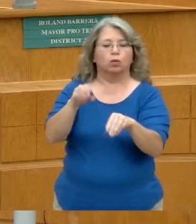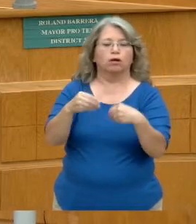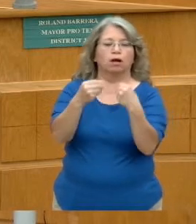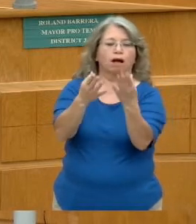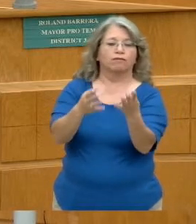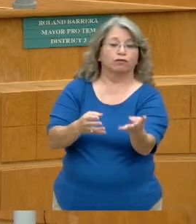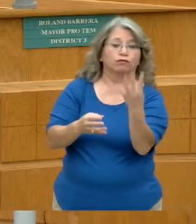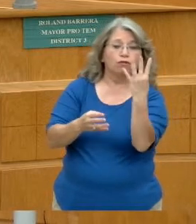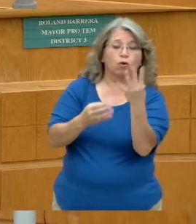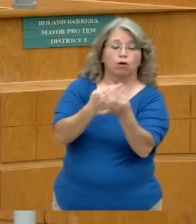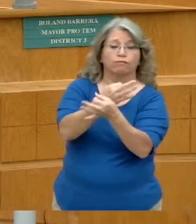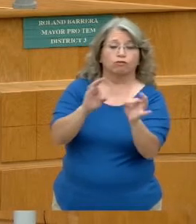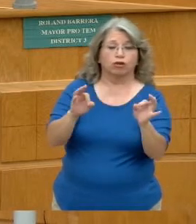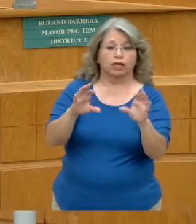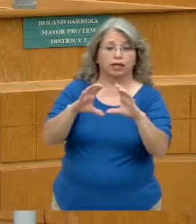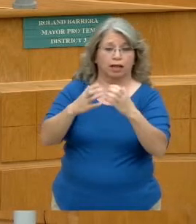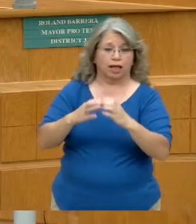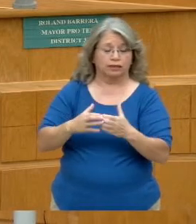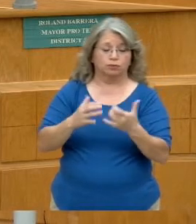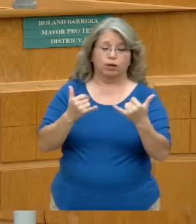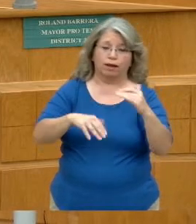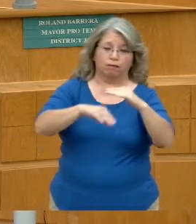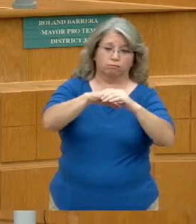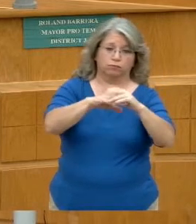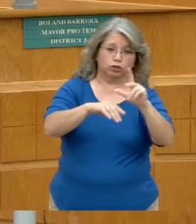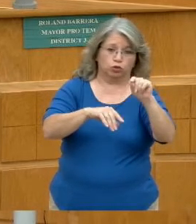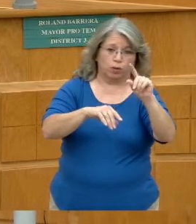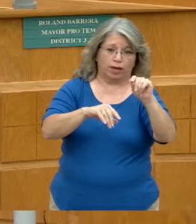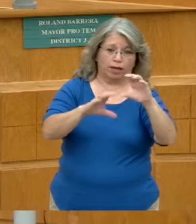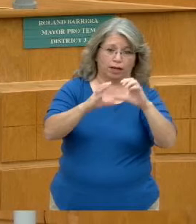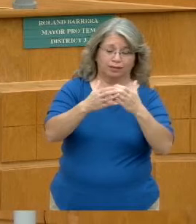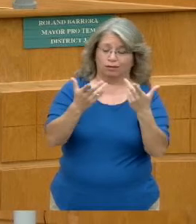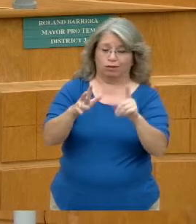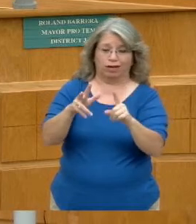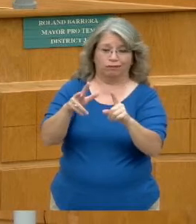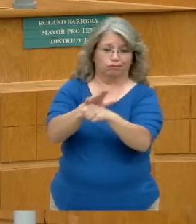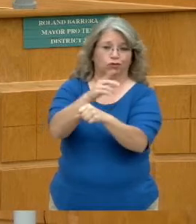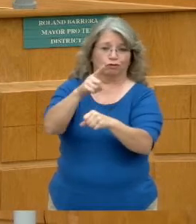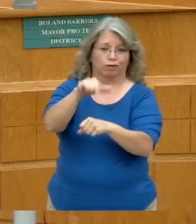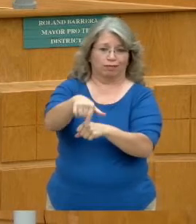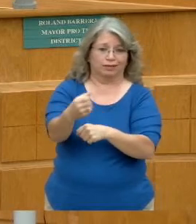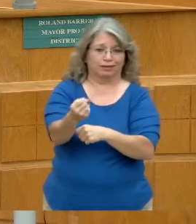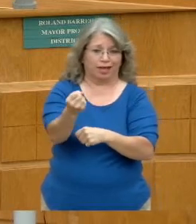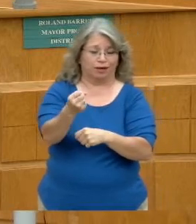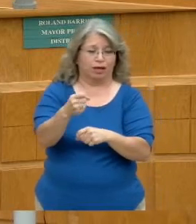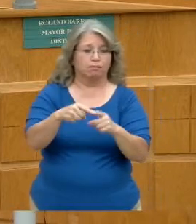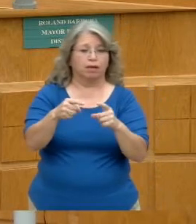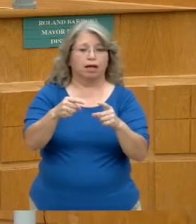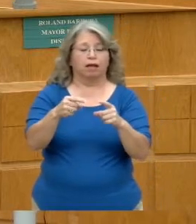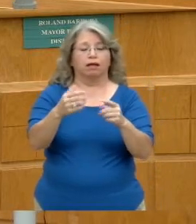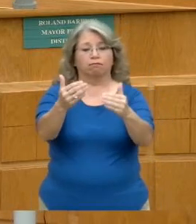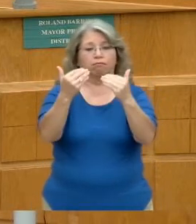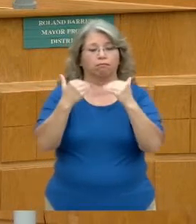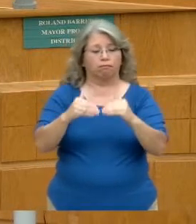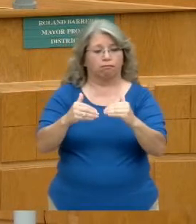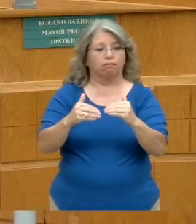Right now we're capping the class sizes to 20, and they're full already for Saturday. But next Saturday we're going to